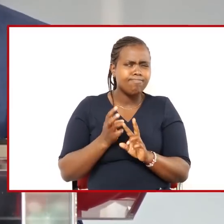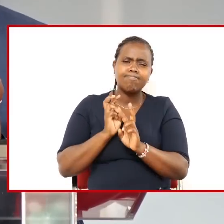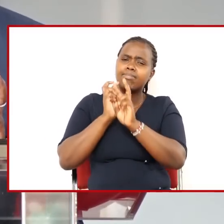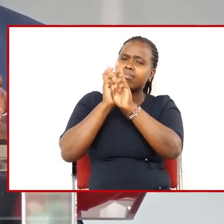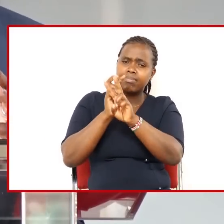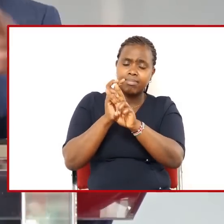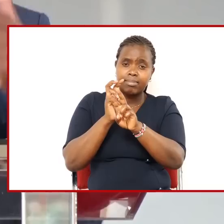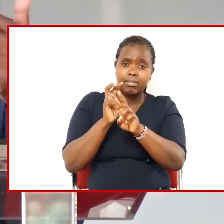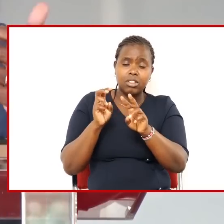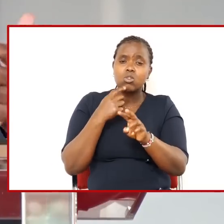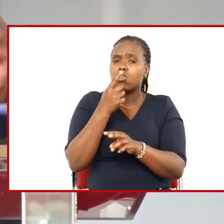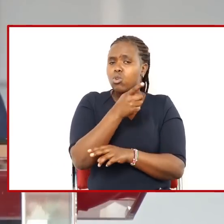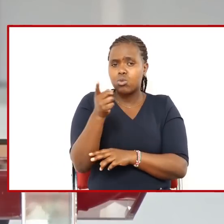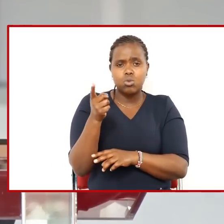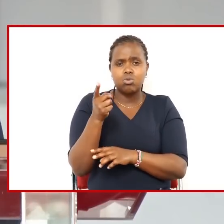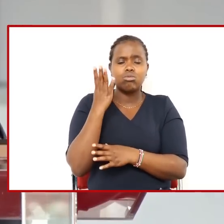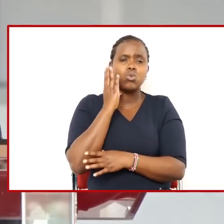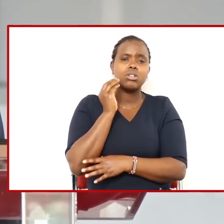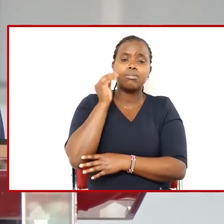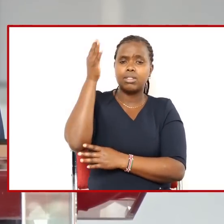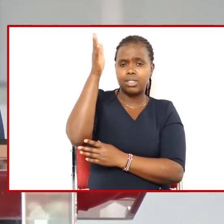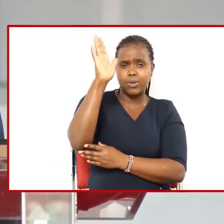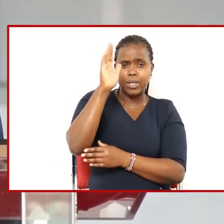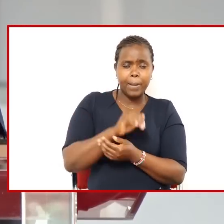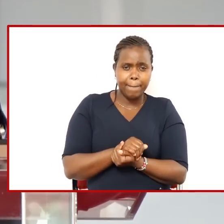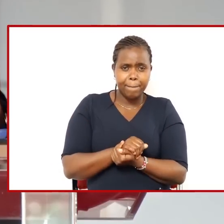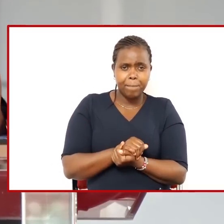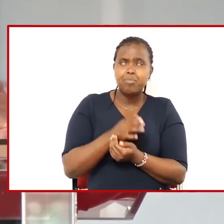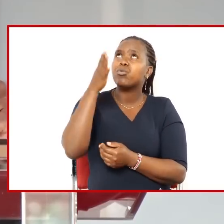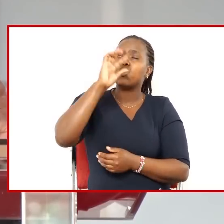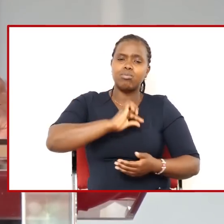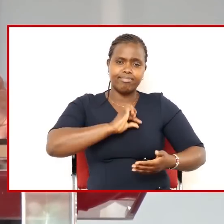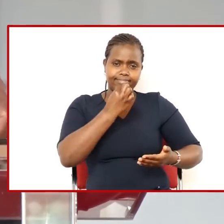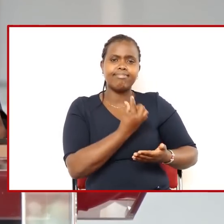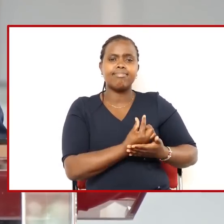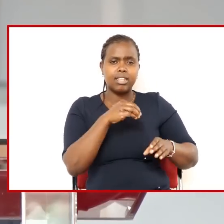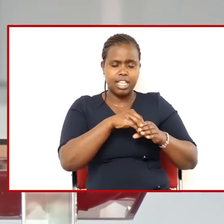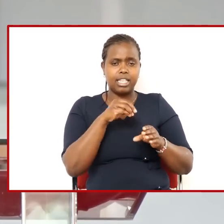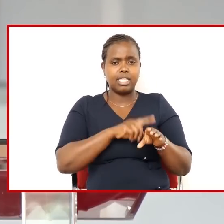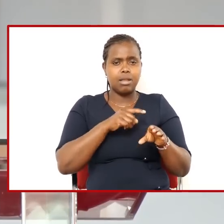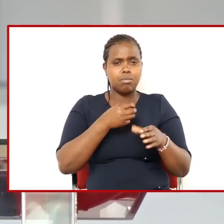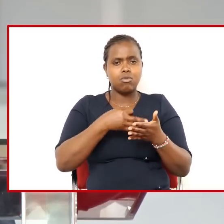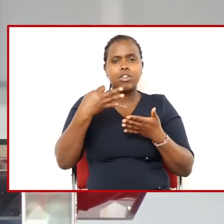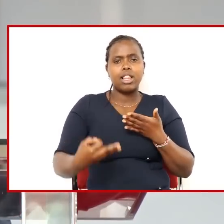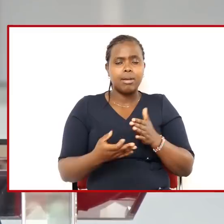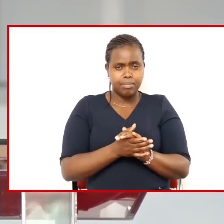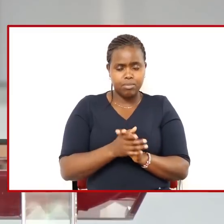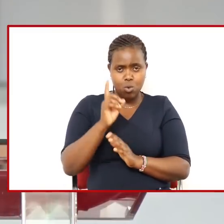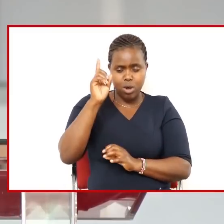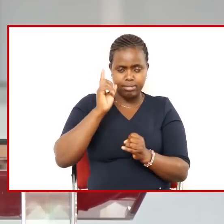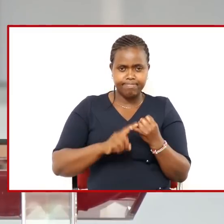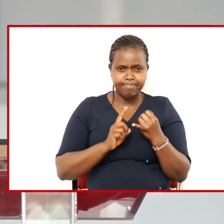at in order for us to experience God's grace in our failure?